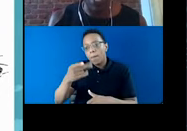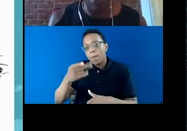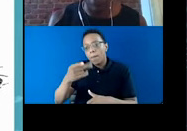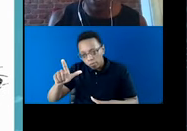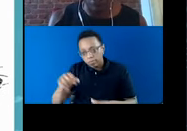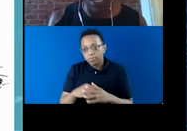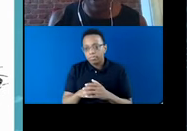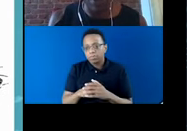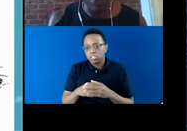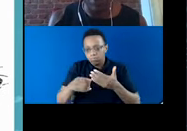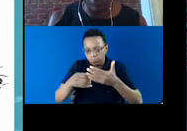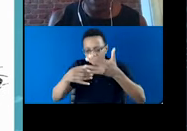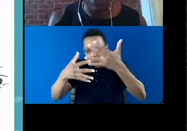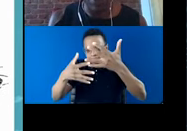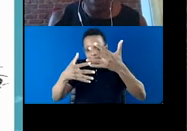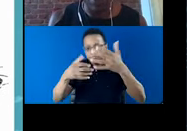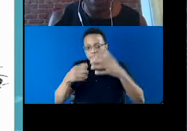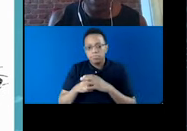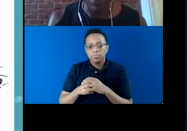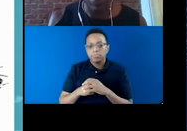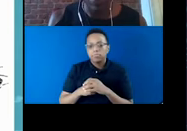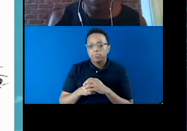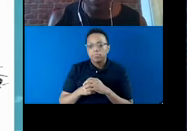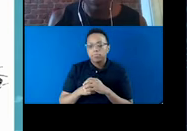that should be coming up on your screen.